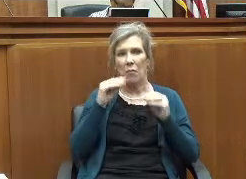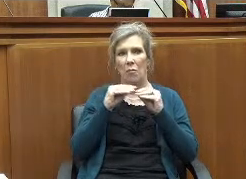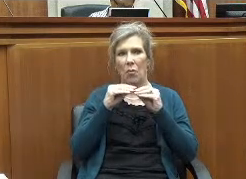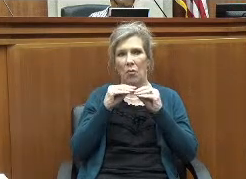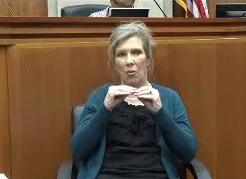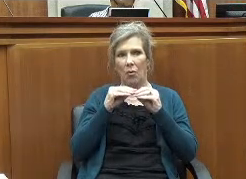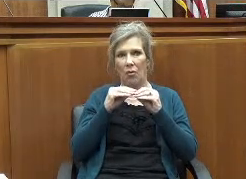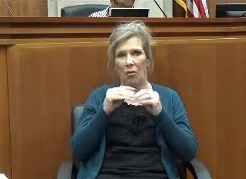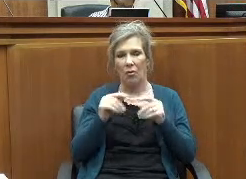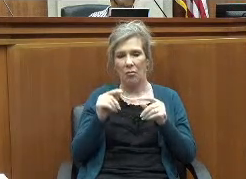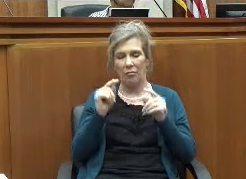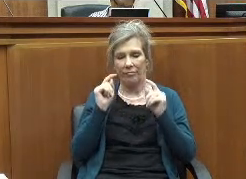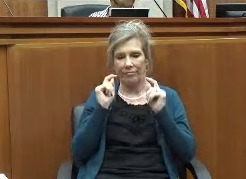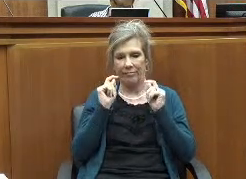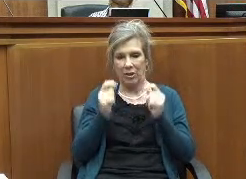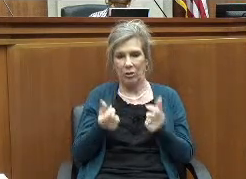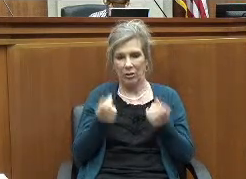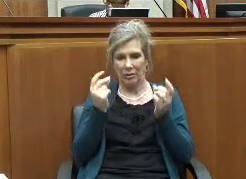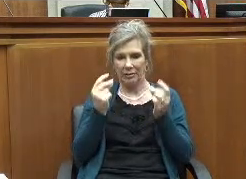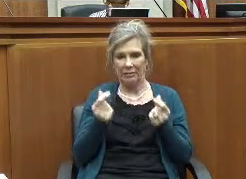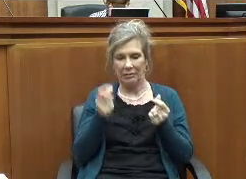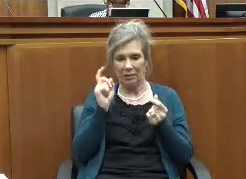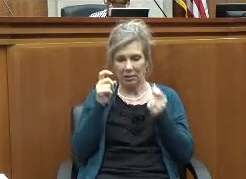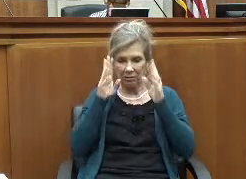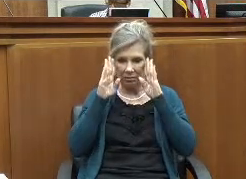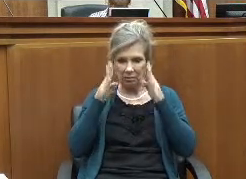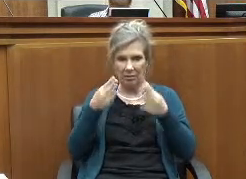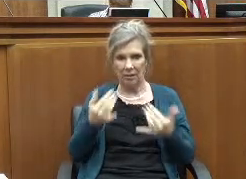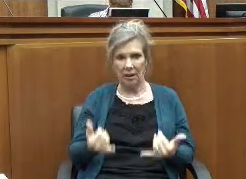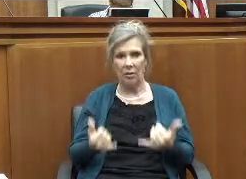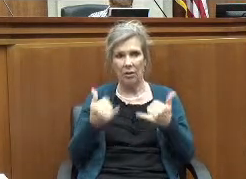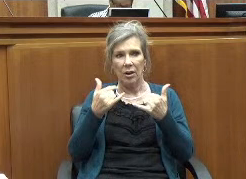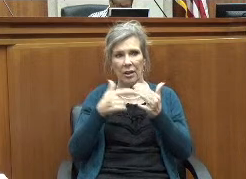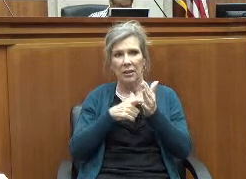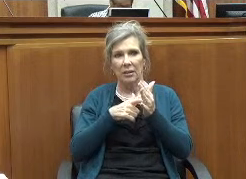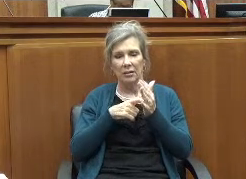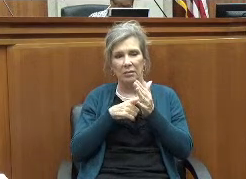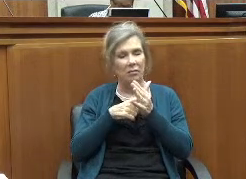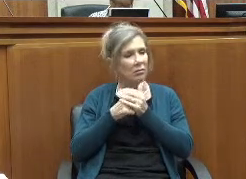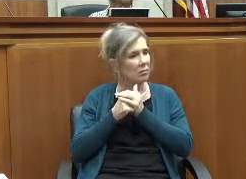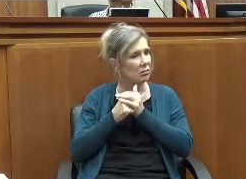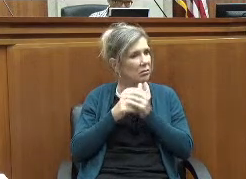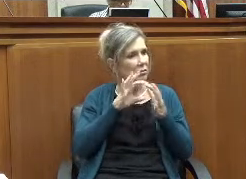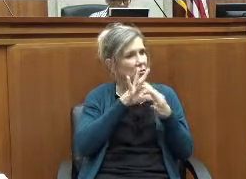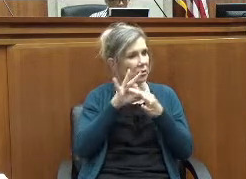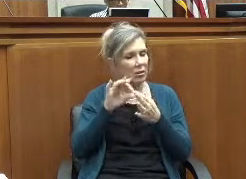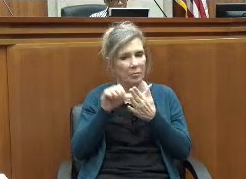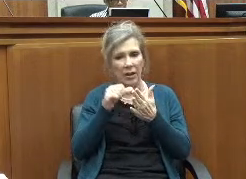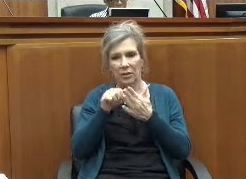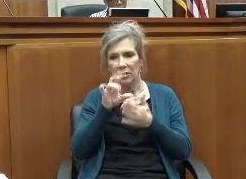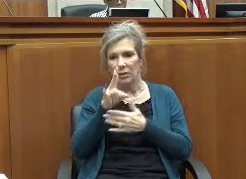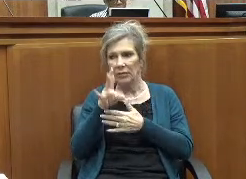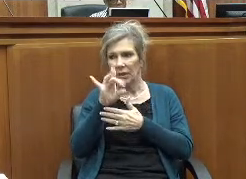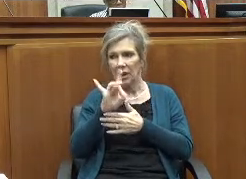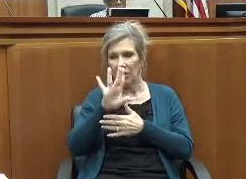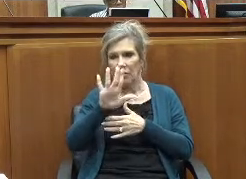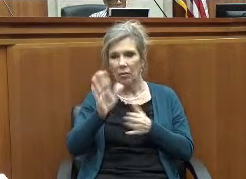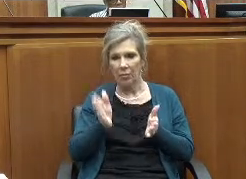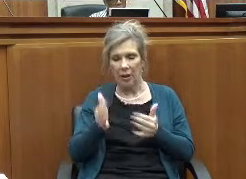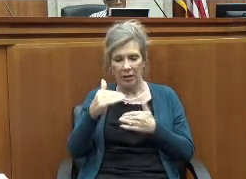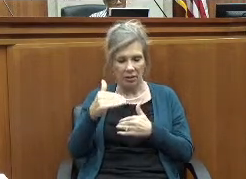that deals with the page 78 of your packet, the matter for